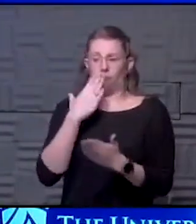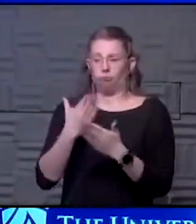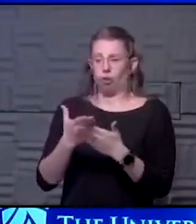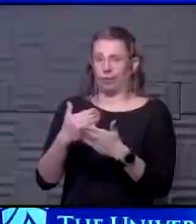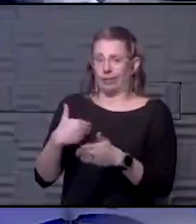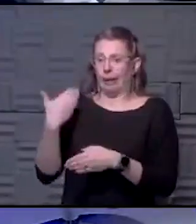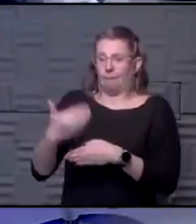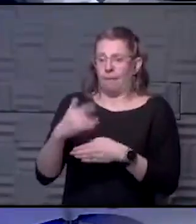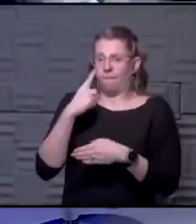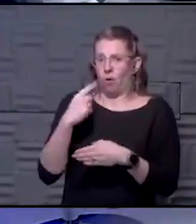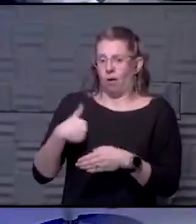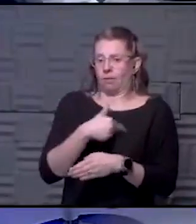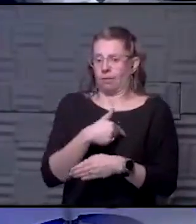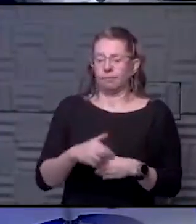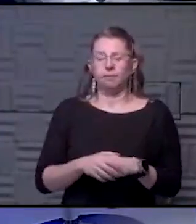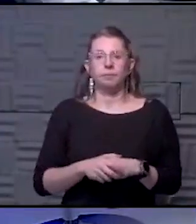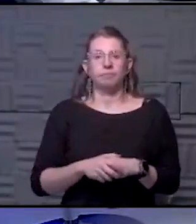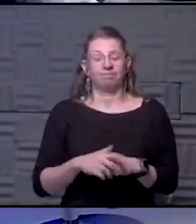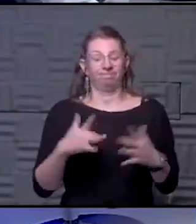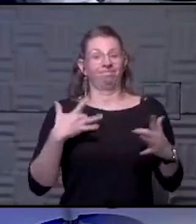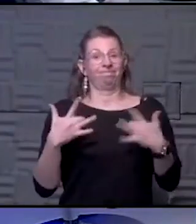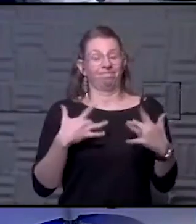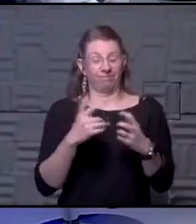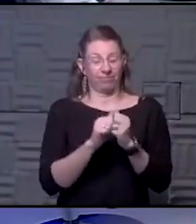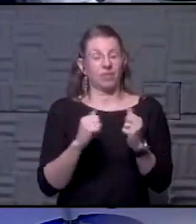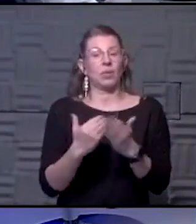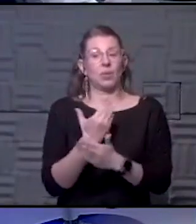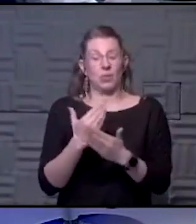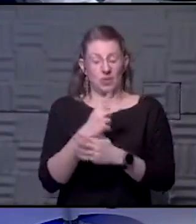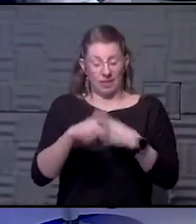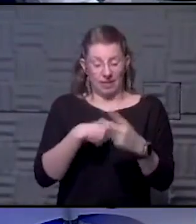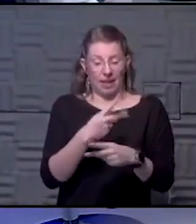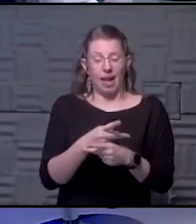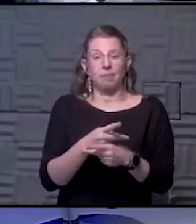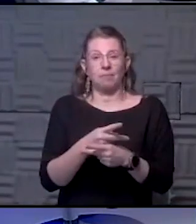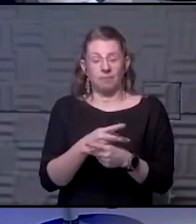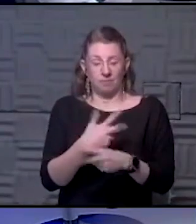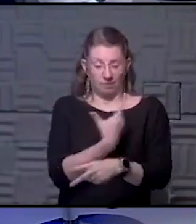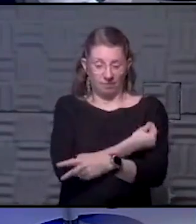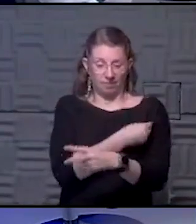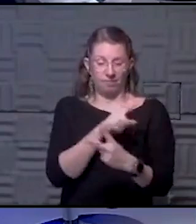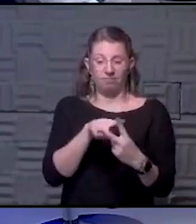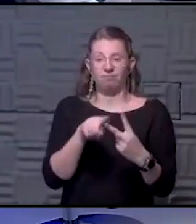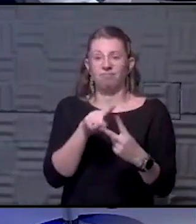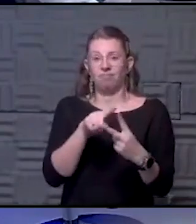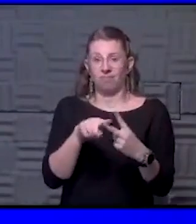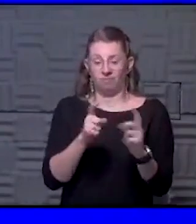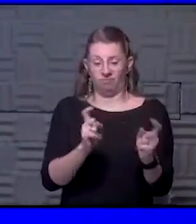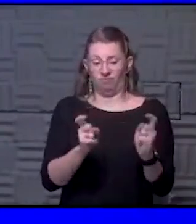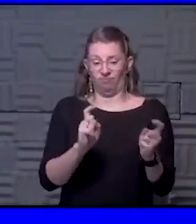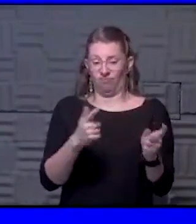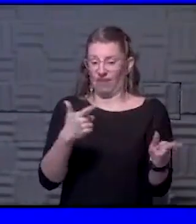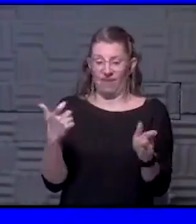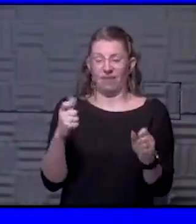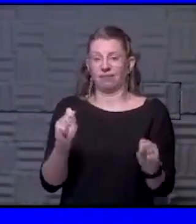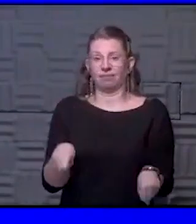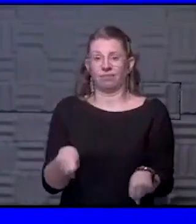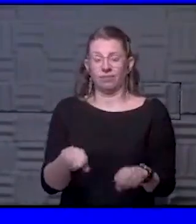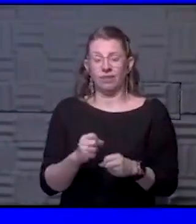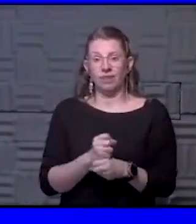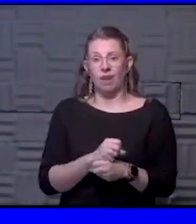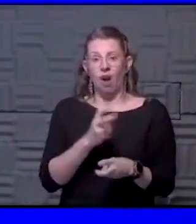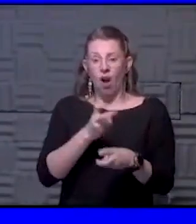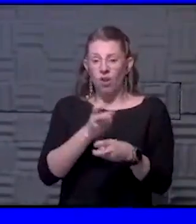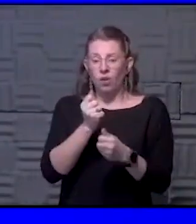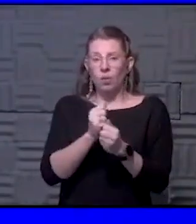thing. Yeah, I mean, that's one really exciting thing about these newer types of platforms. Yeah. Is that they can be adjusted so quickly. That's a lot harder to do